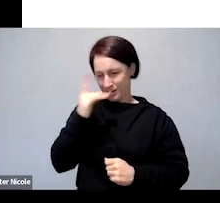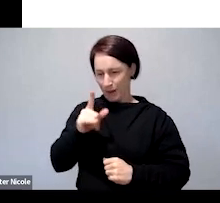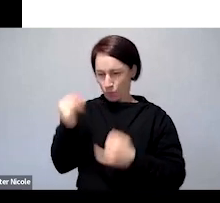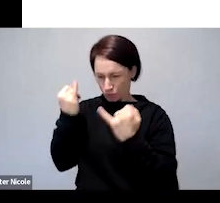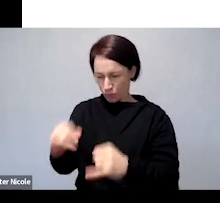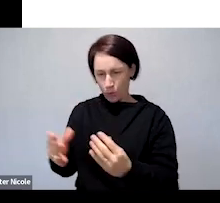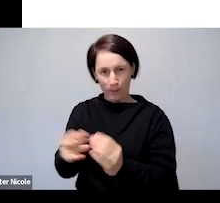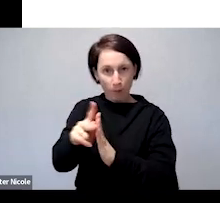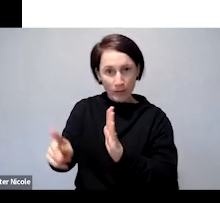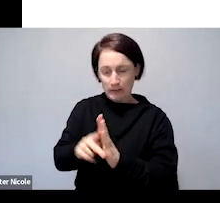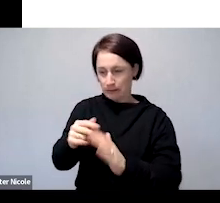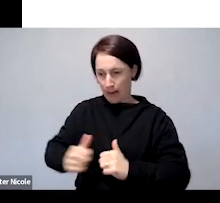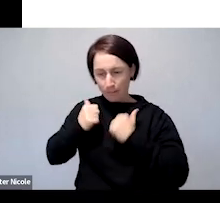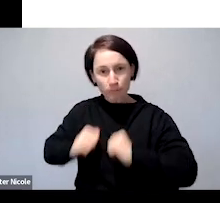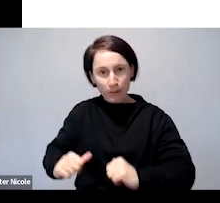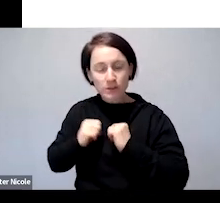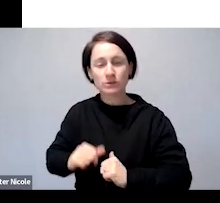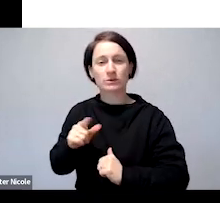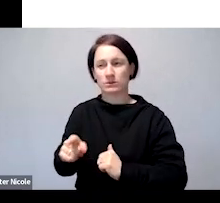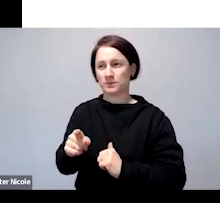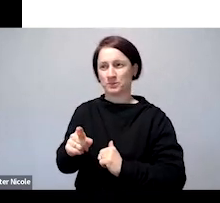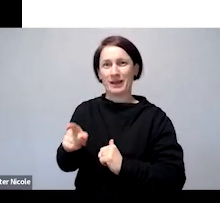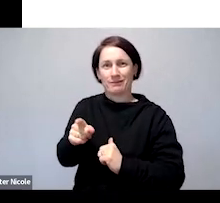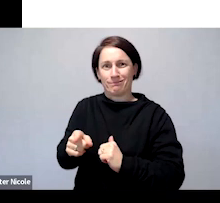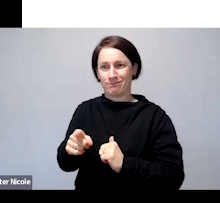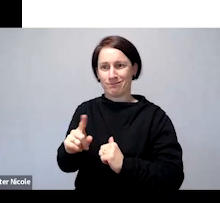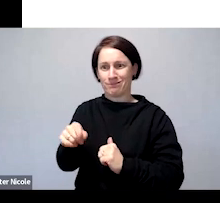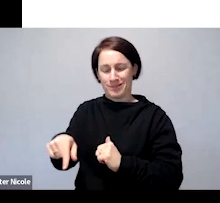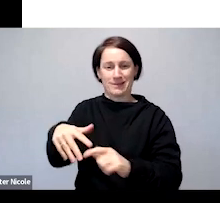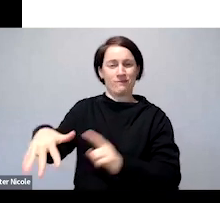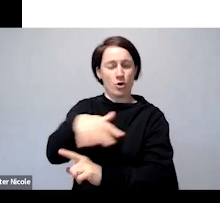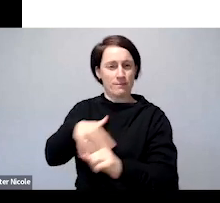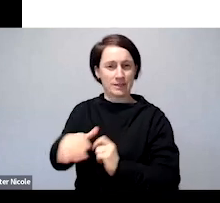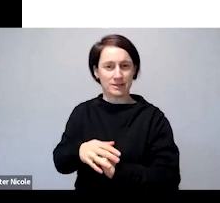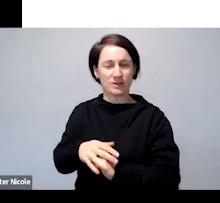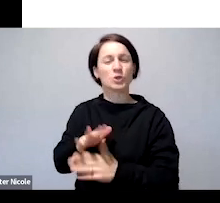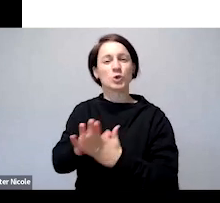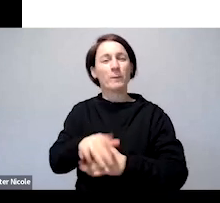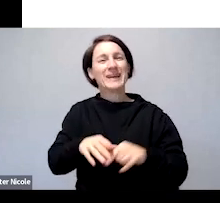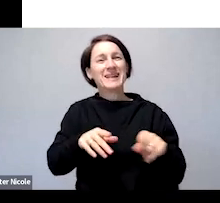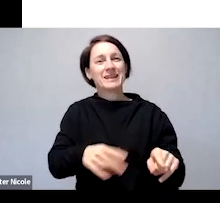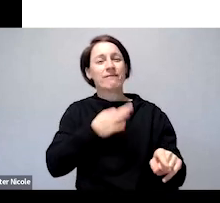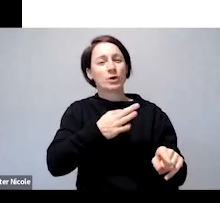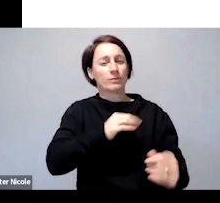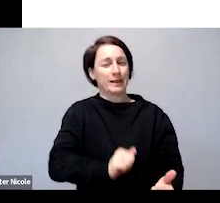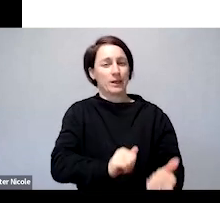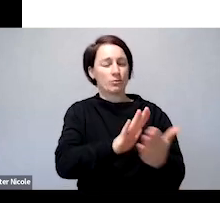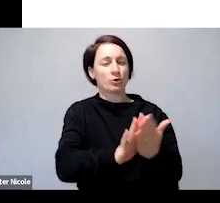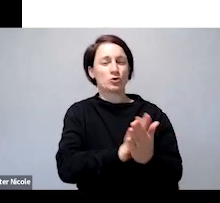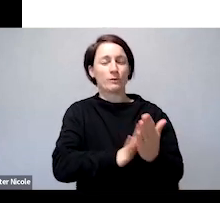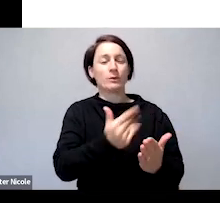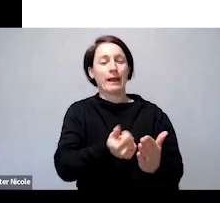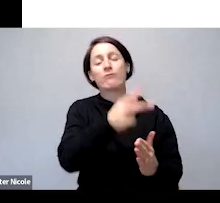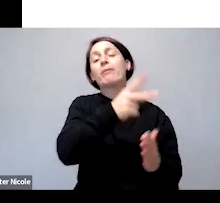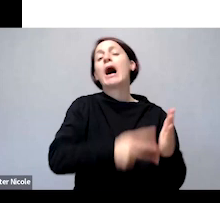environments that are excluding people. This leads us to partial solutions. And in the section 2 or